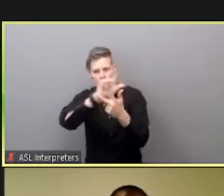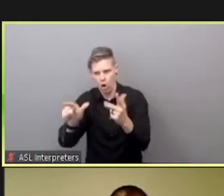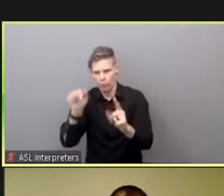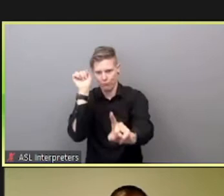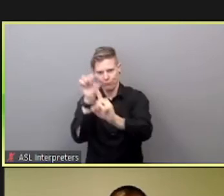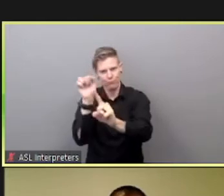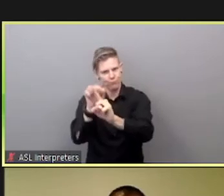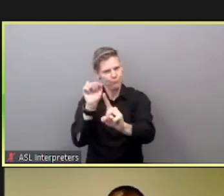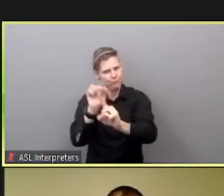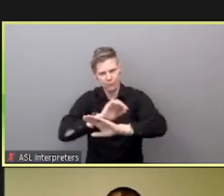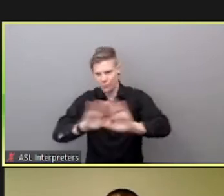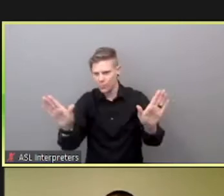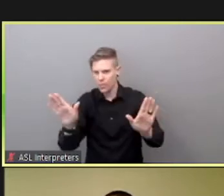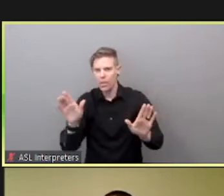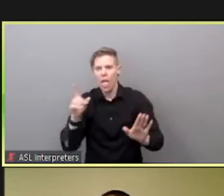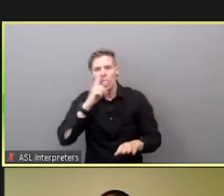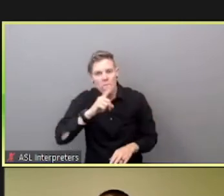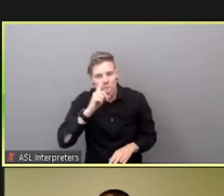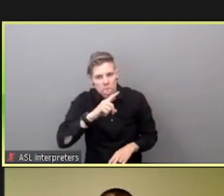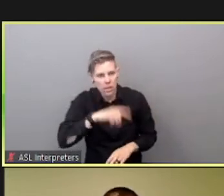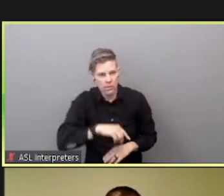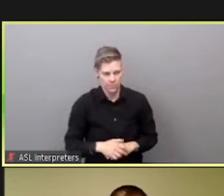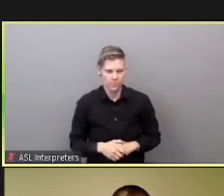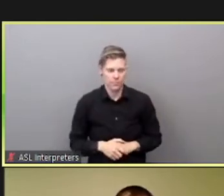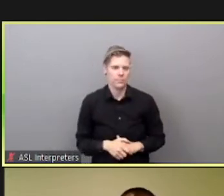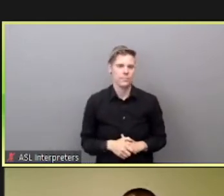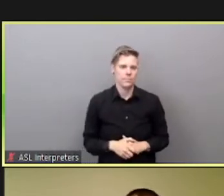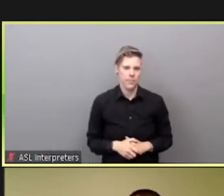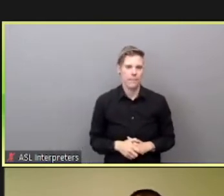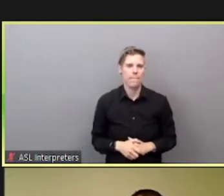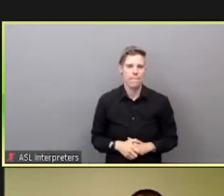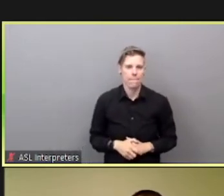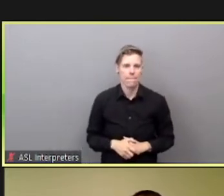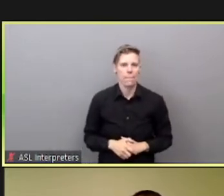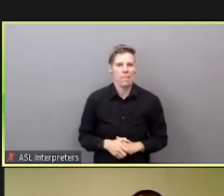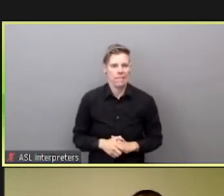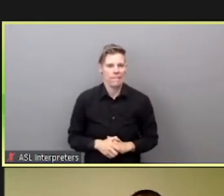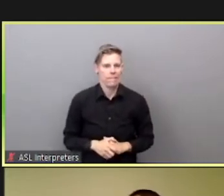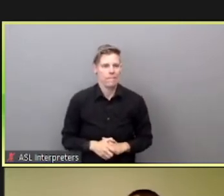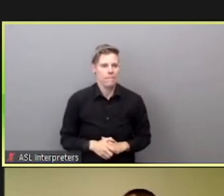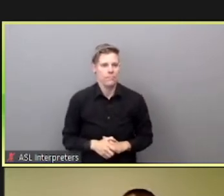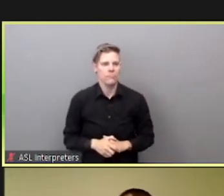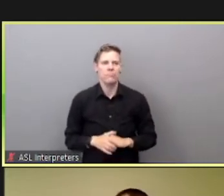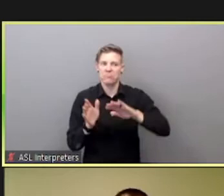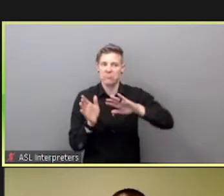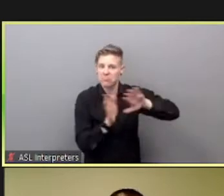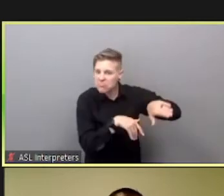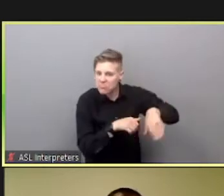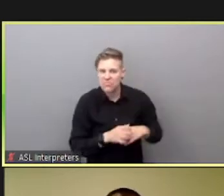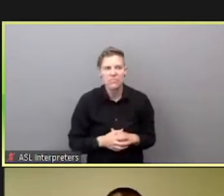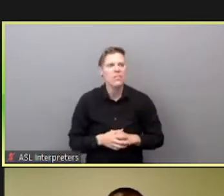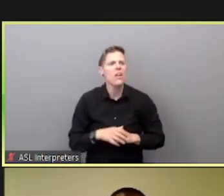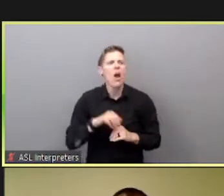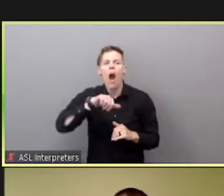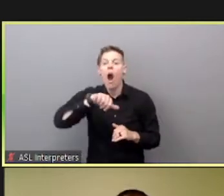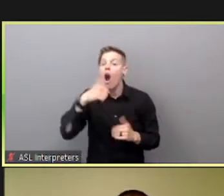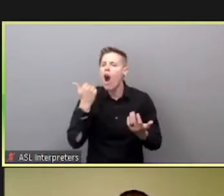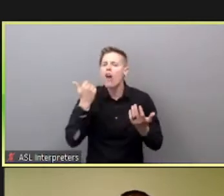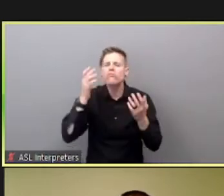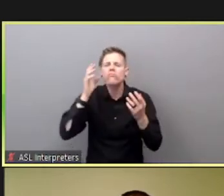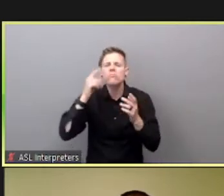certainly don't access any links. There are other forms of unemployment insurance fraud that we want to bring to your attention and ask for your help with.